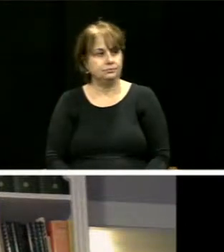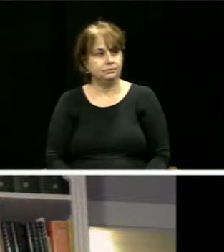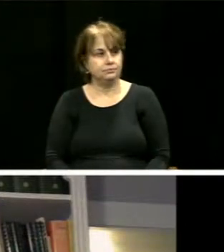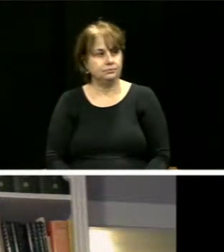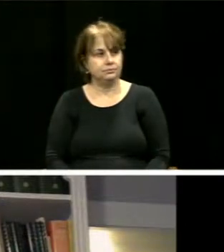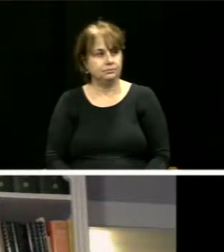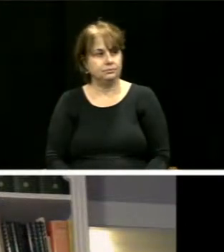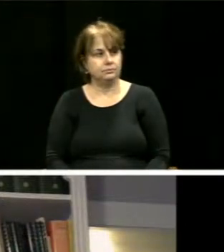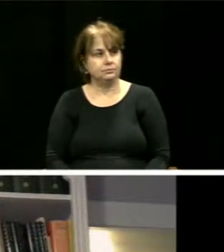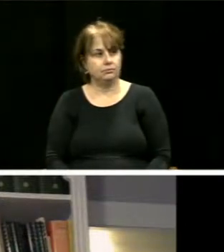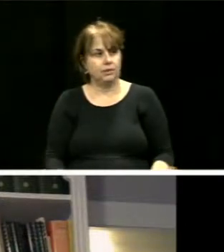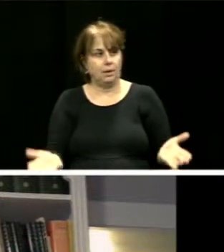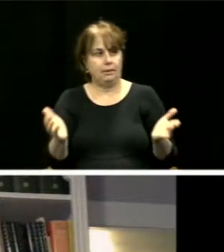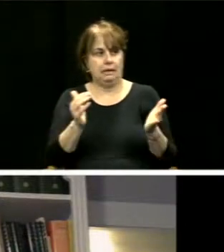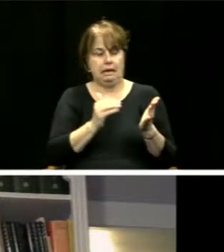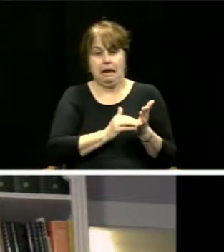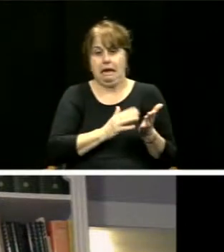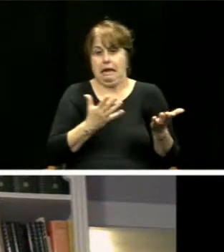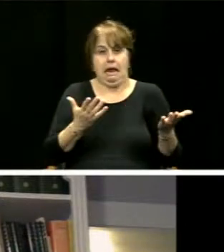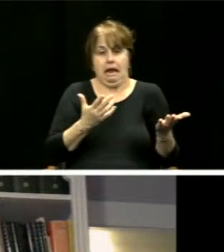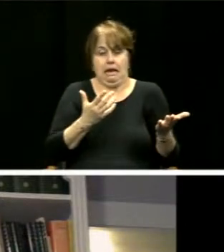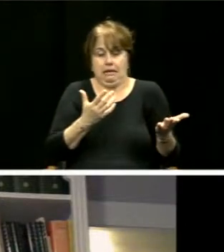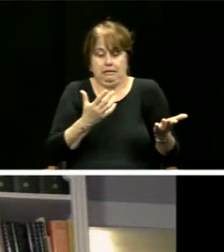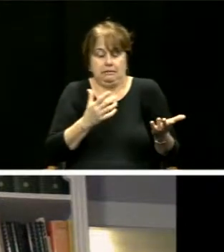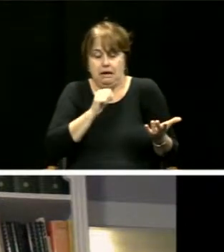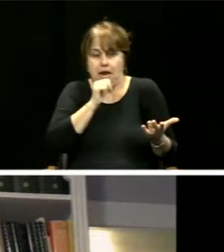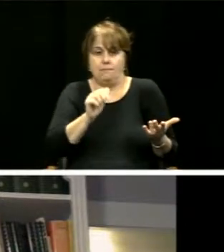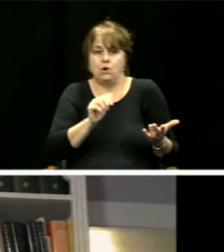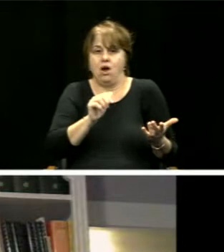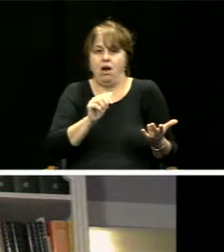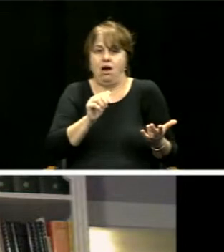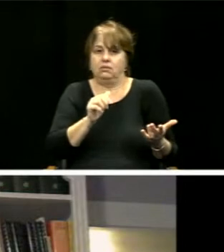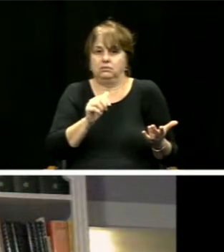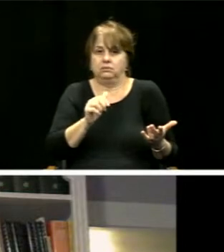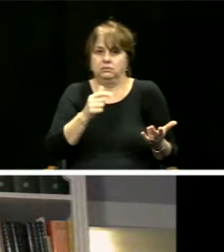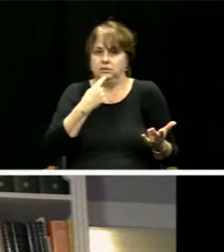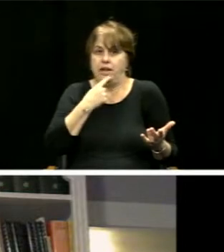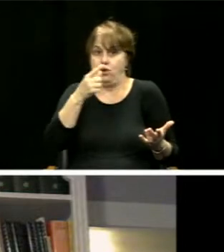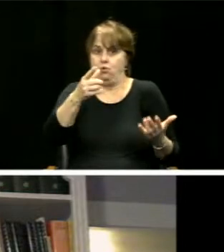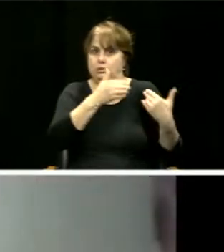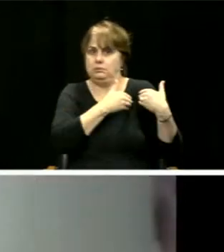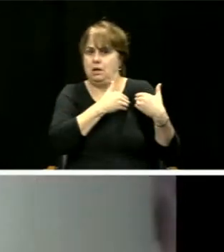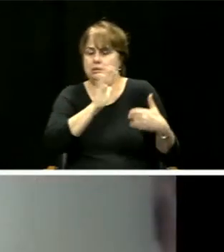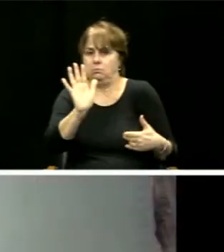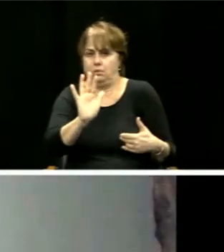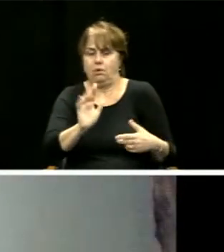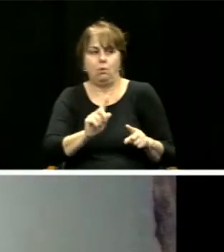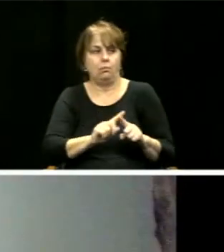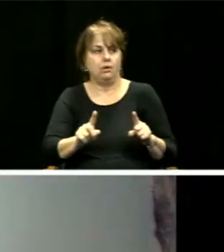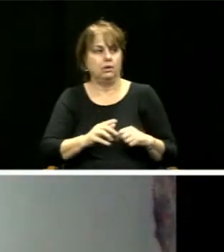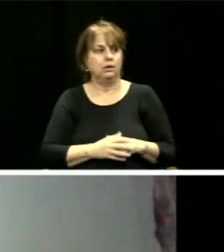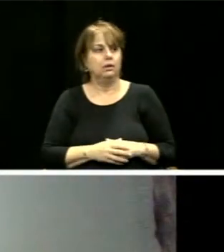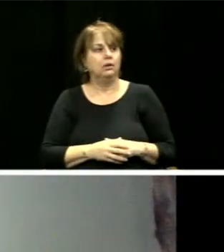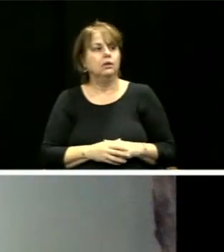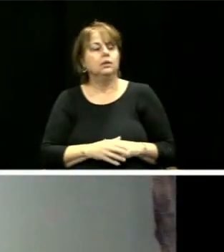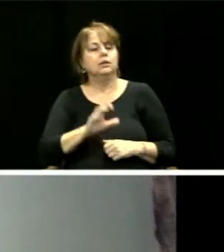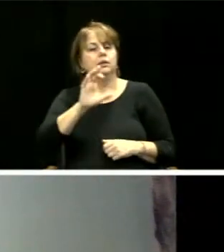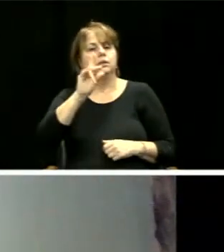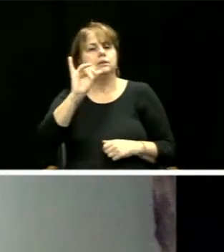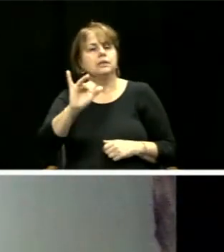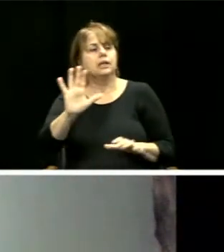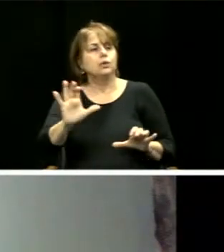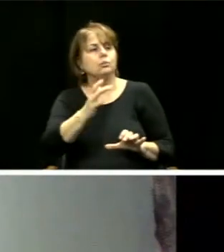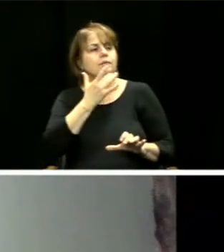And again, I'm not holding you guys responsible. I'm wondering if, for that. could you do me a favor and look